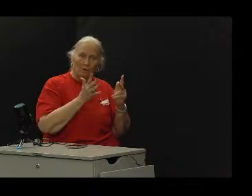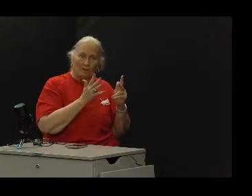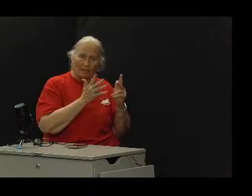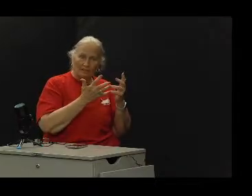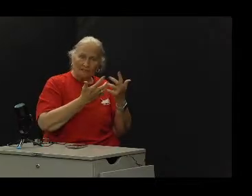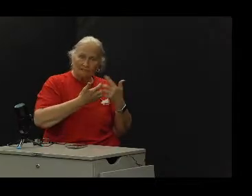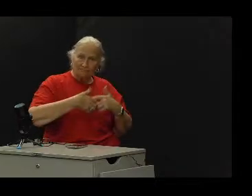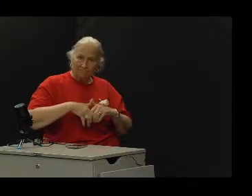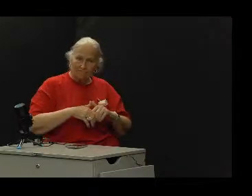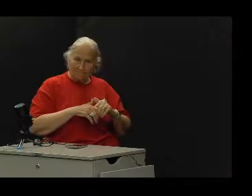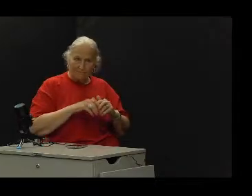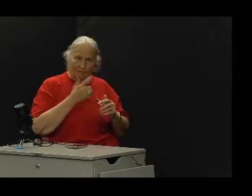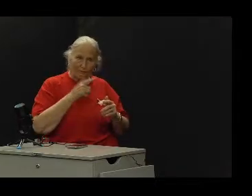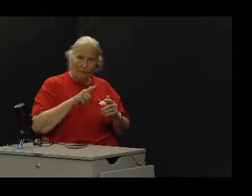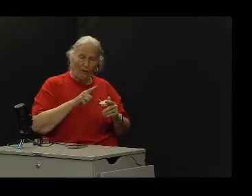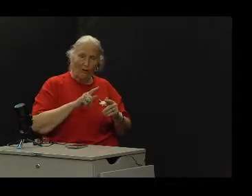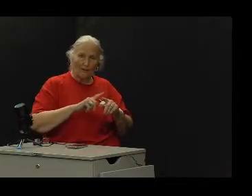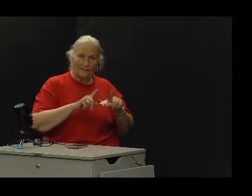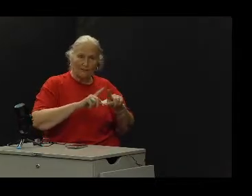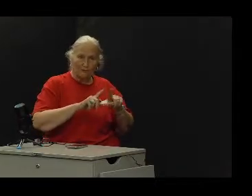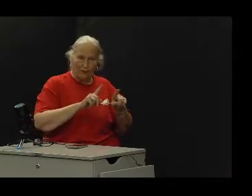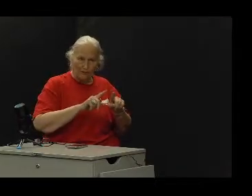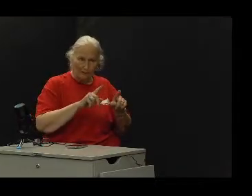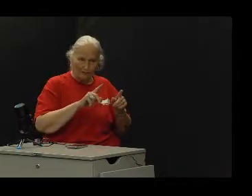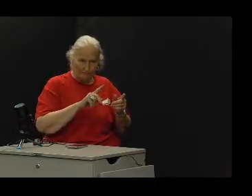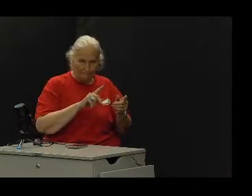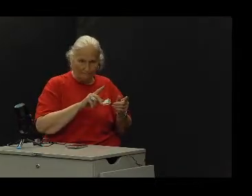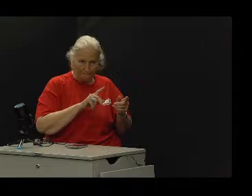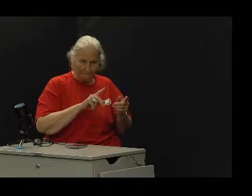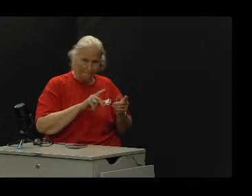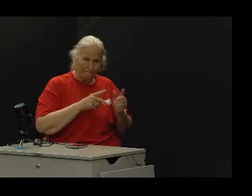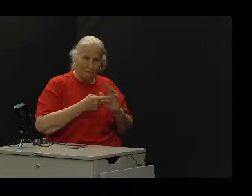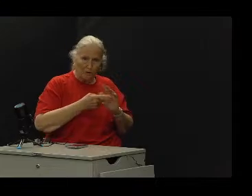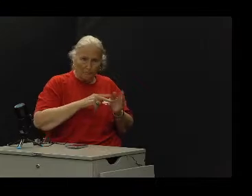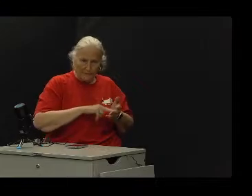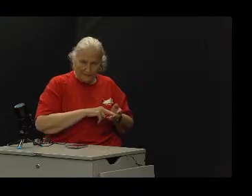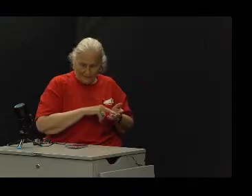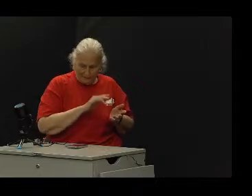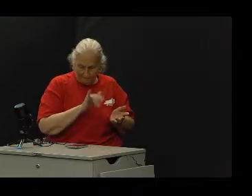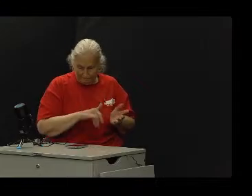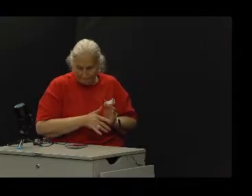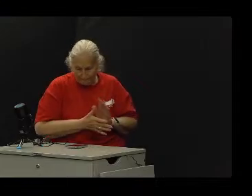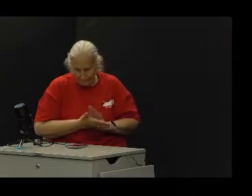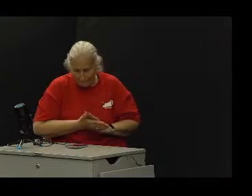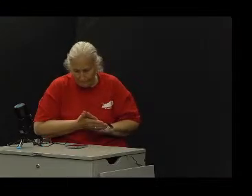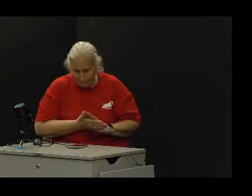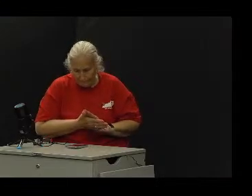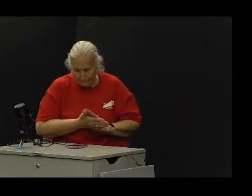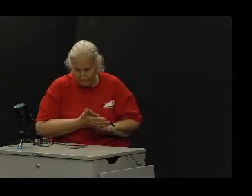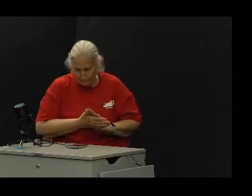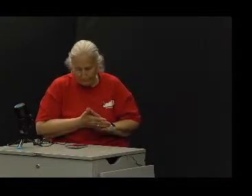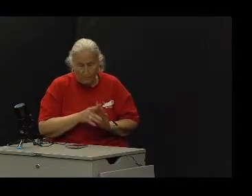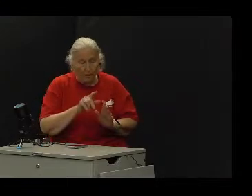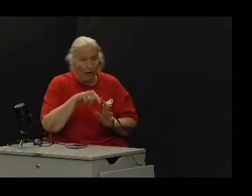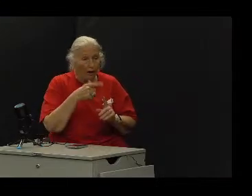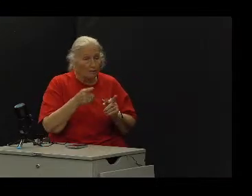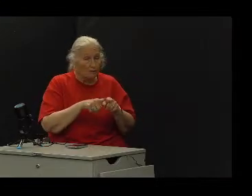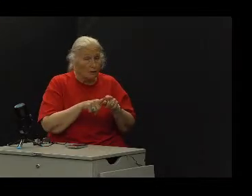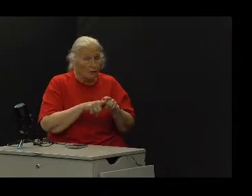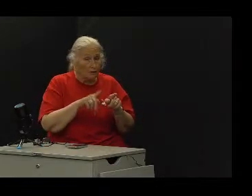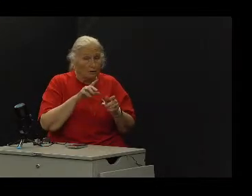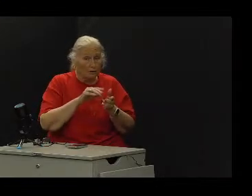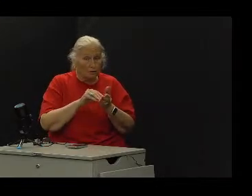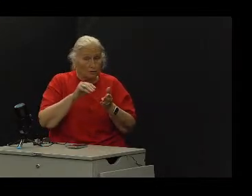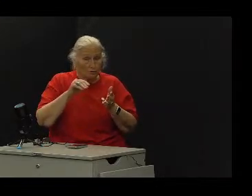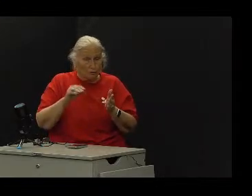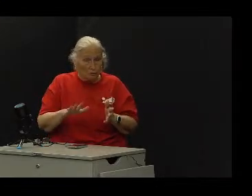is, we have these 3 beautiful buildings available, and I think it would be fabulous if we could work out a way to have